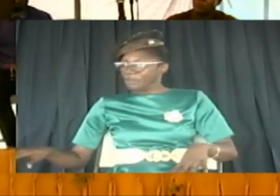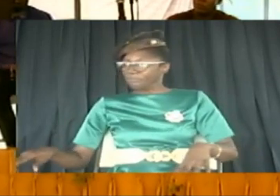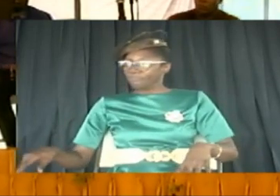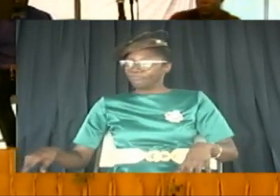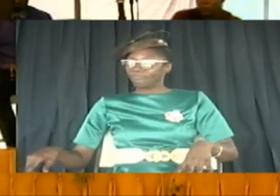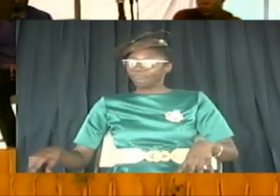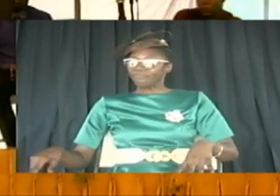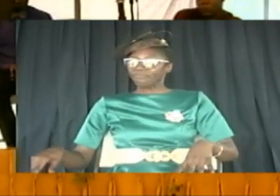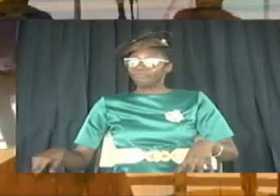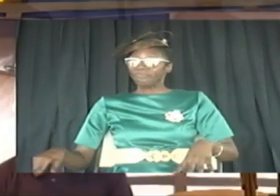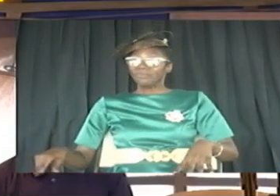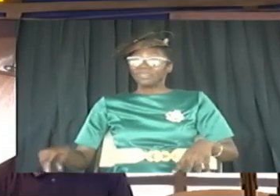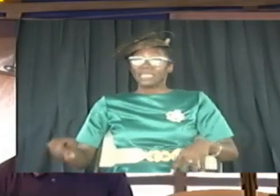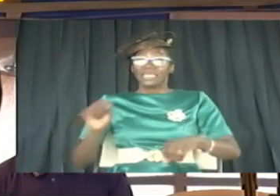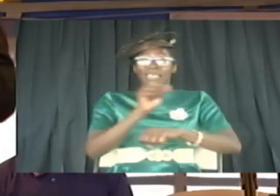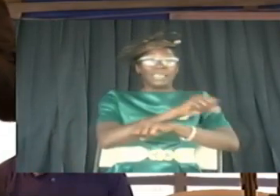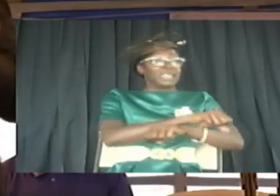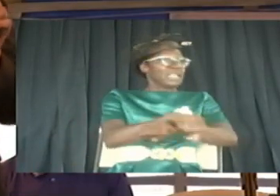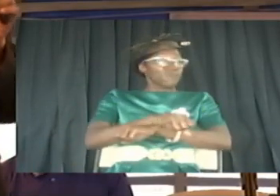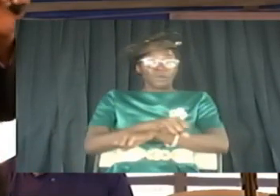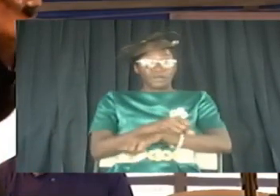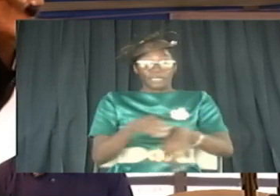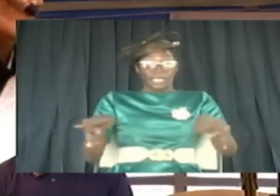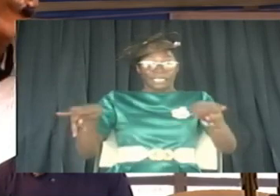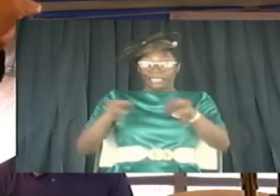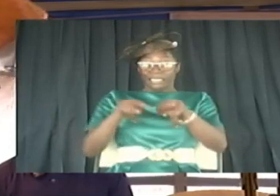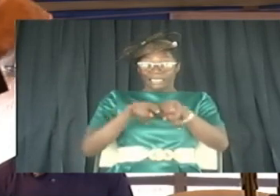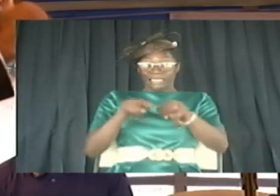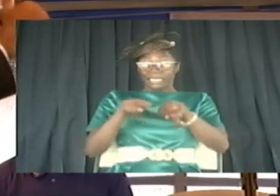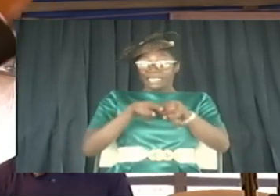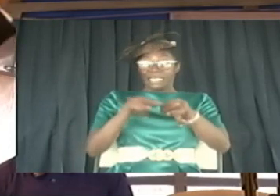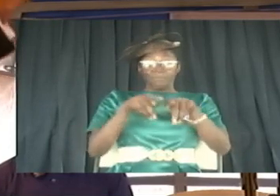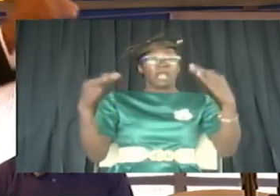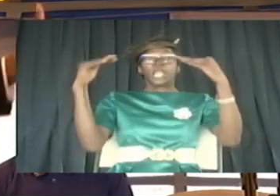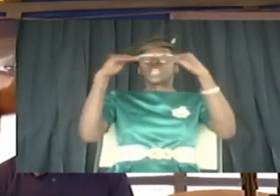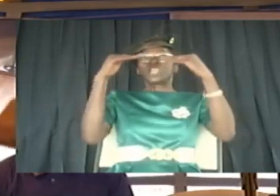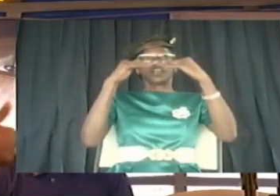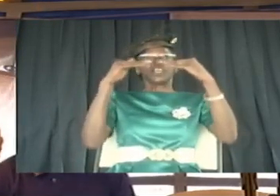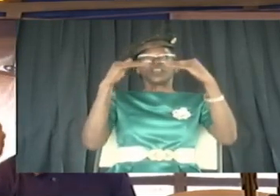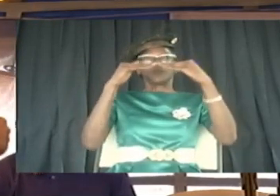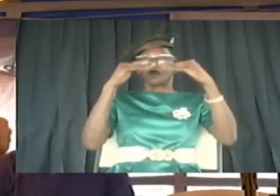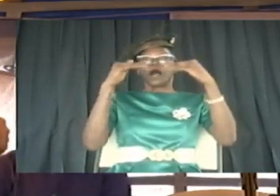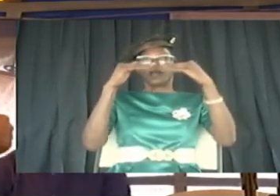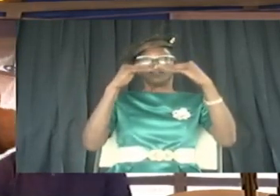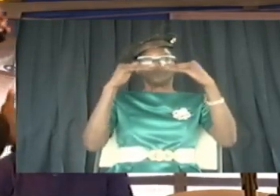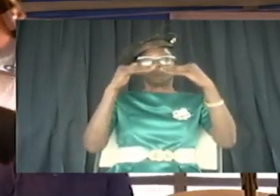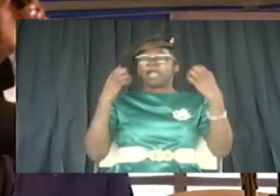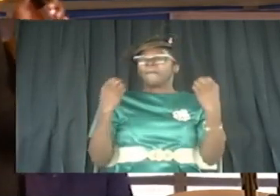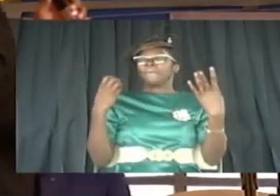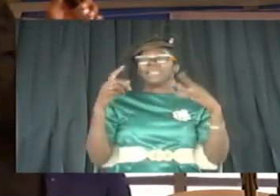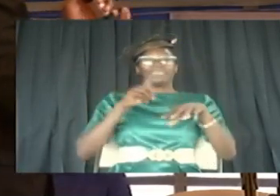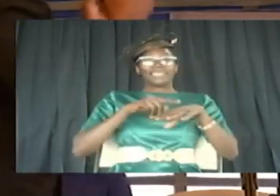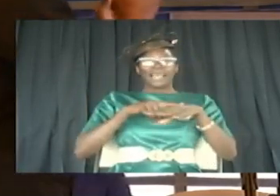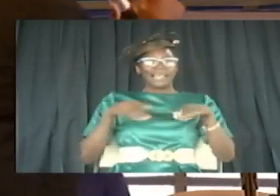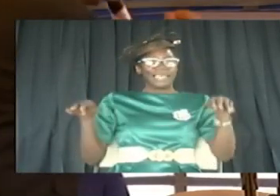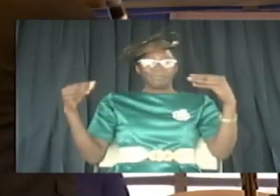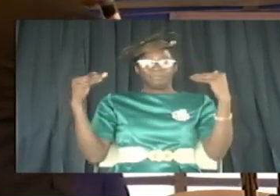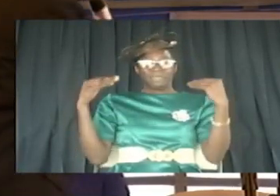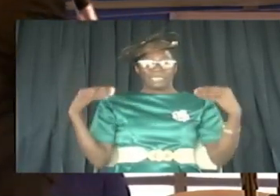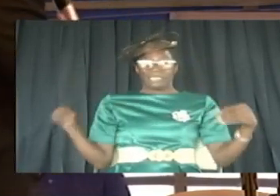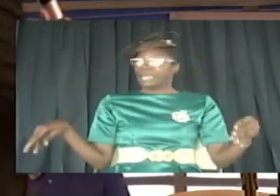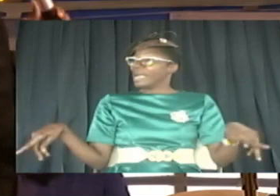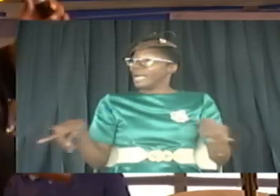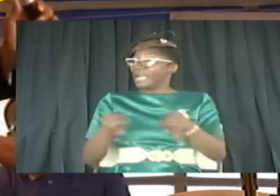all of them equally. It is usually like that. In many instances, it is like that. But you do